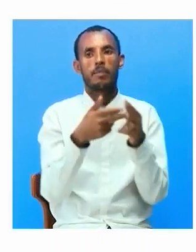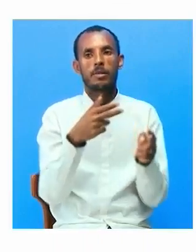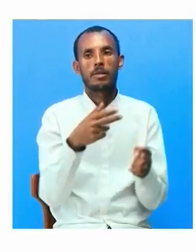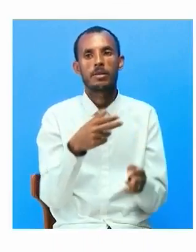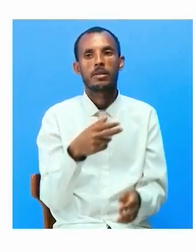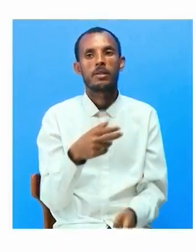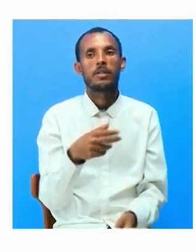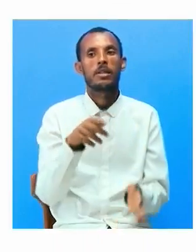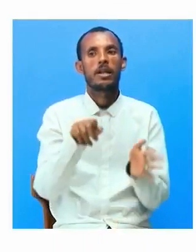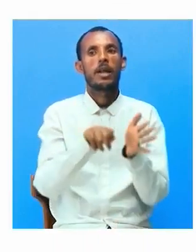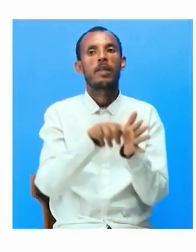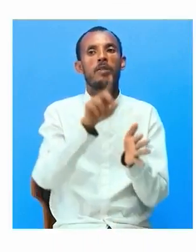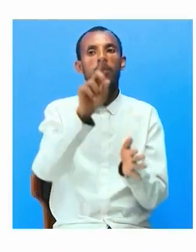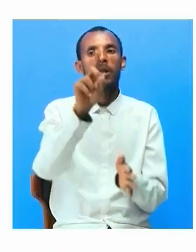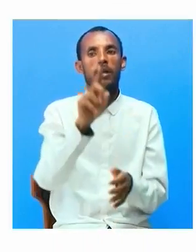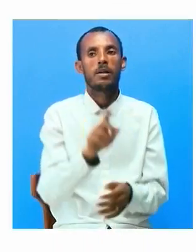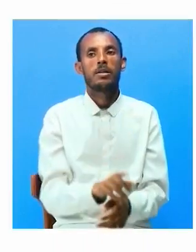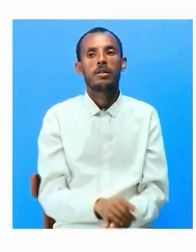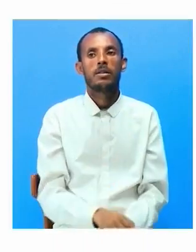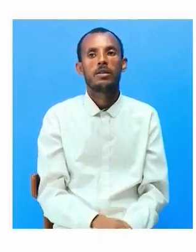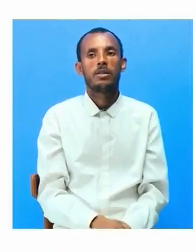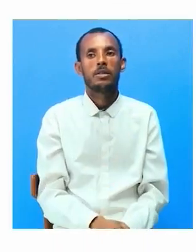is, negative 1.